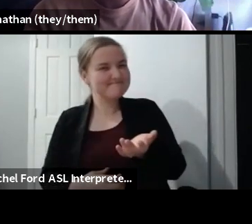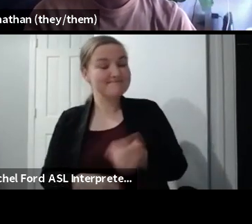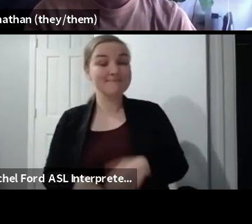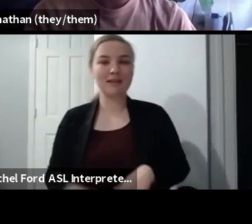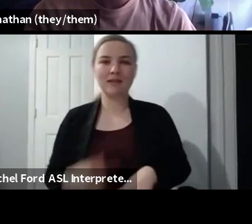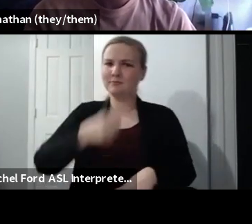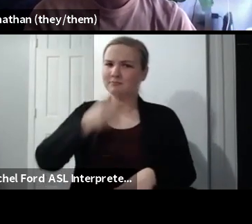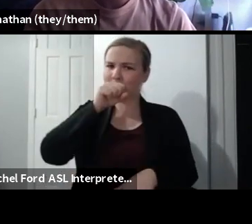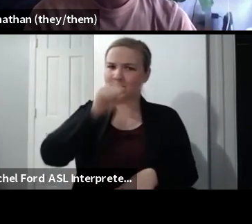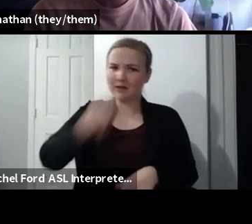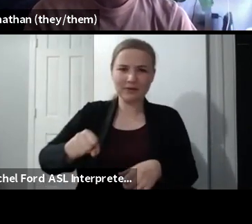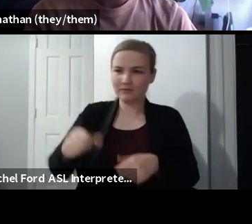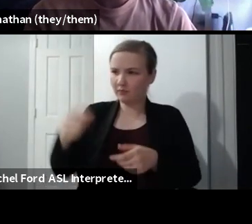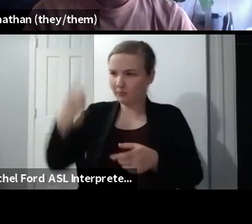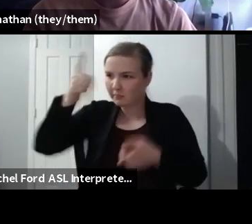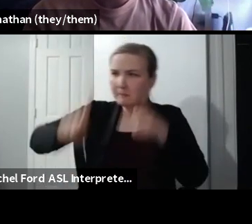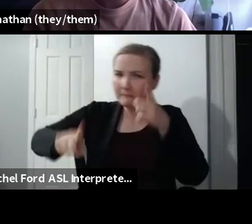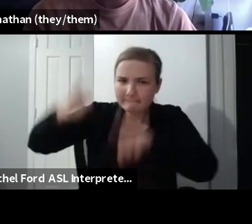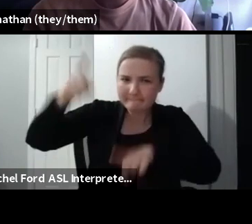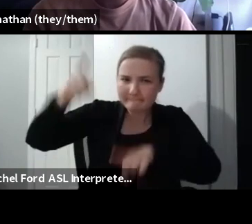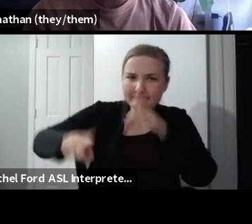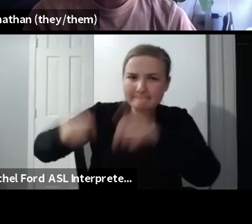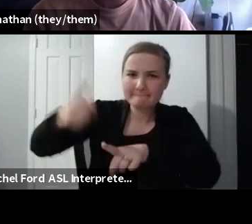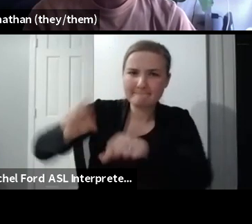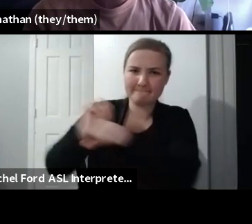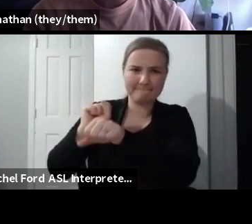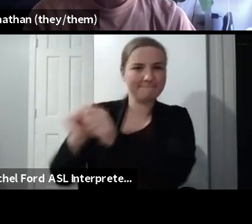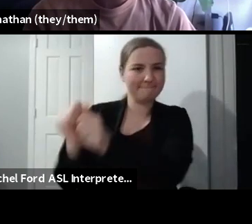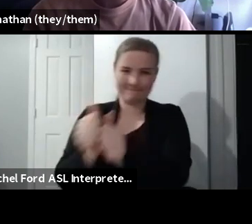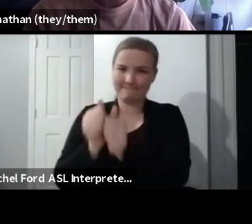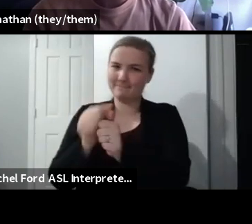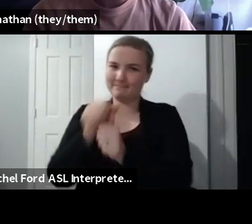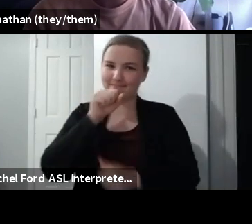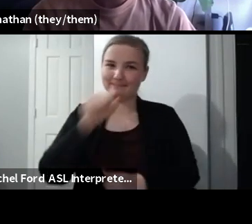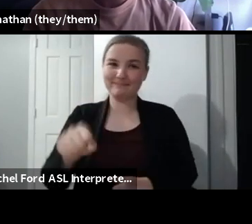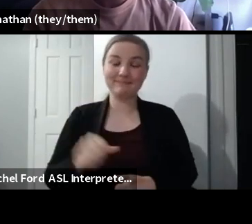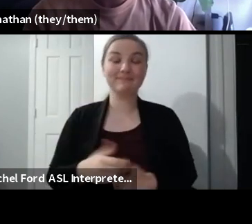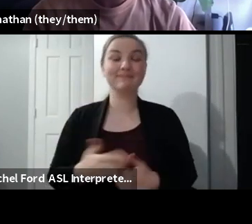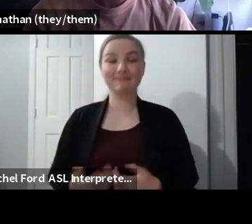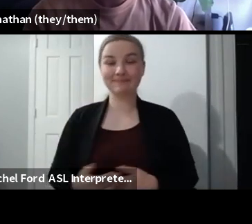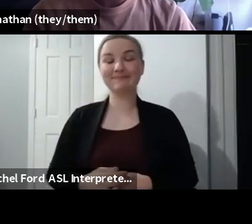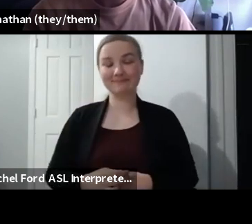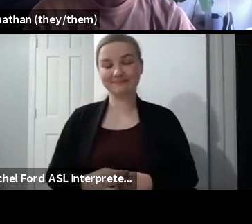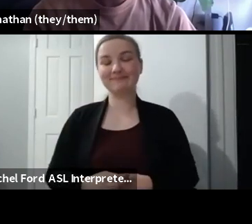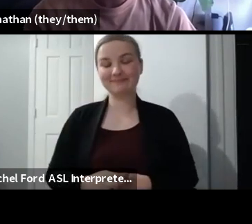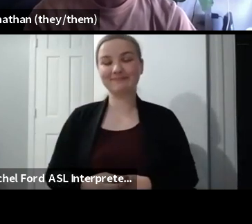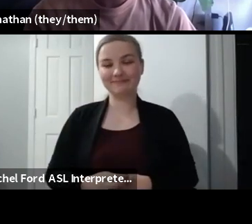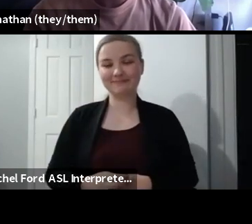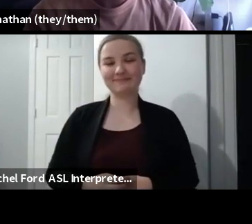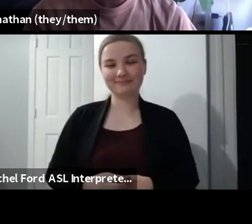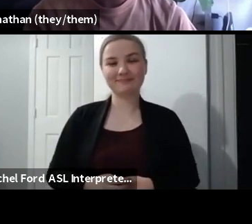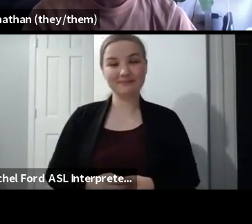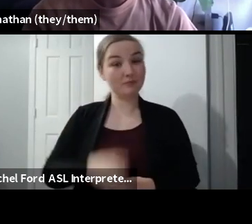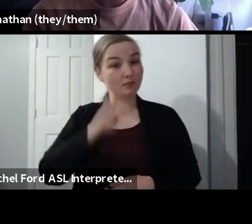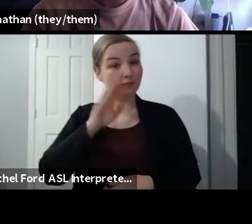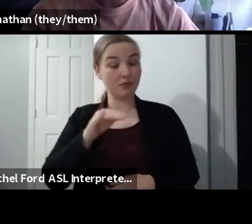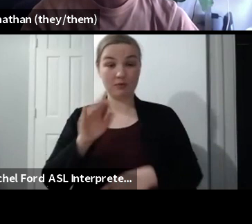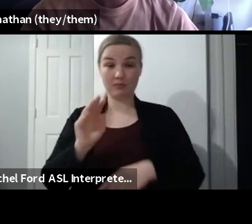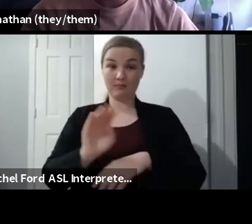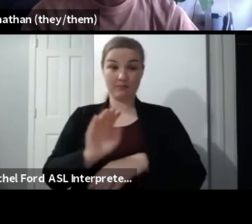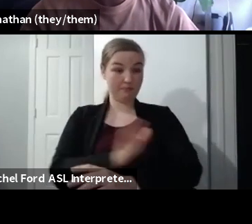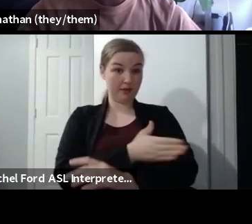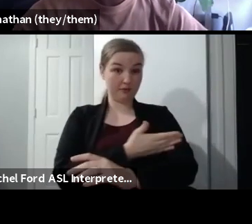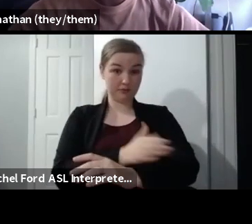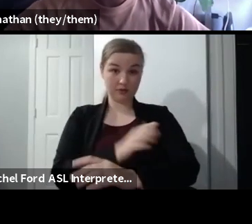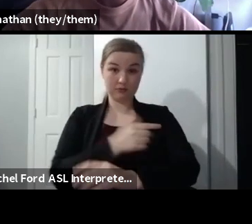also lots of different levels of like play. Like I come out of music as my training,